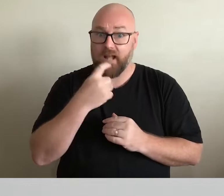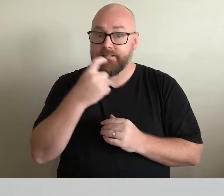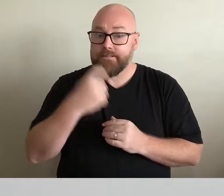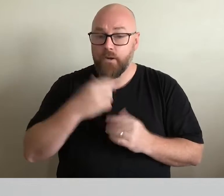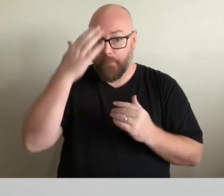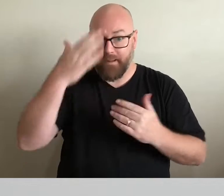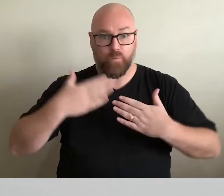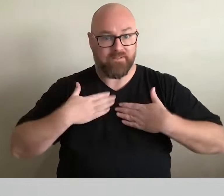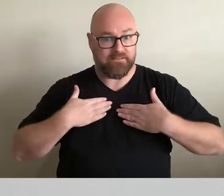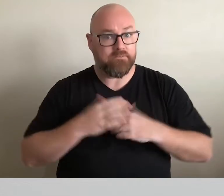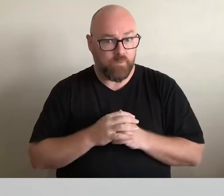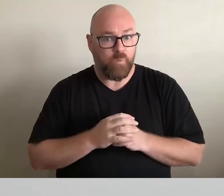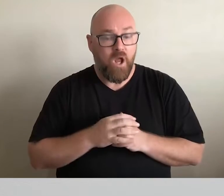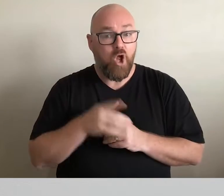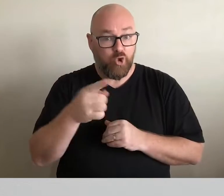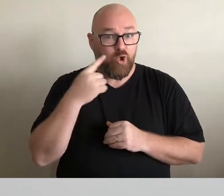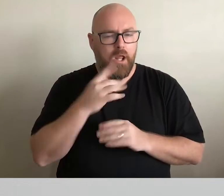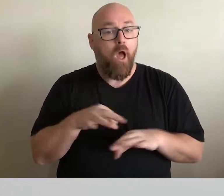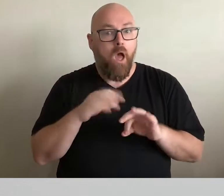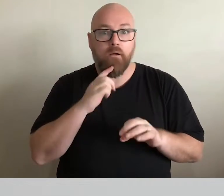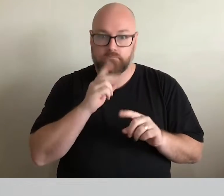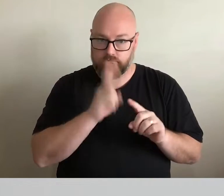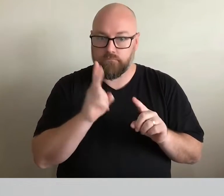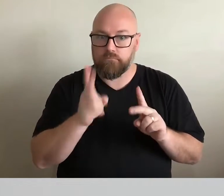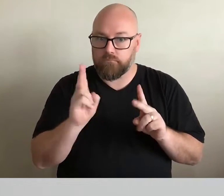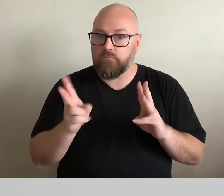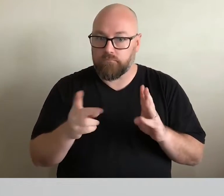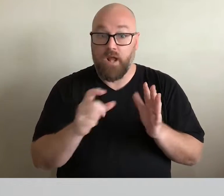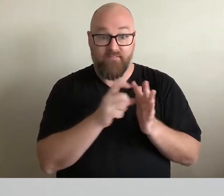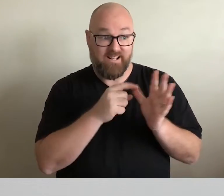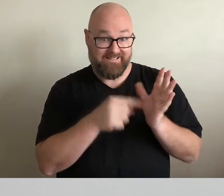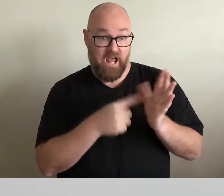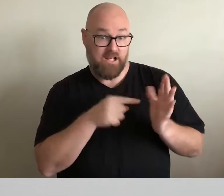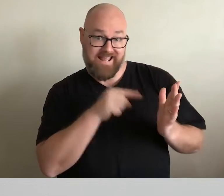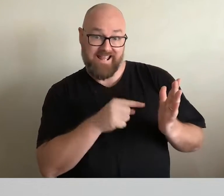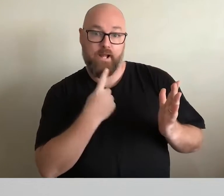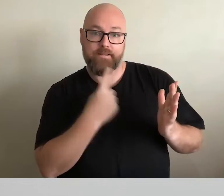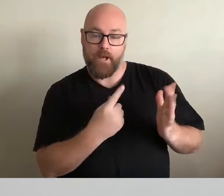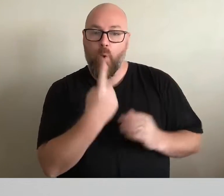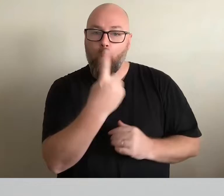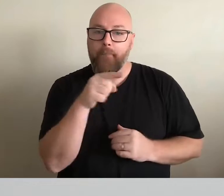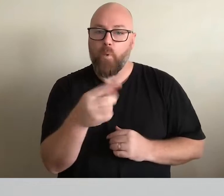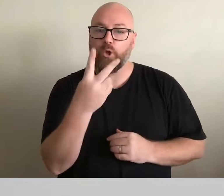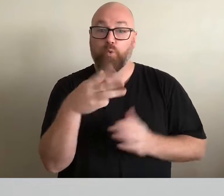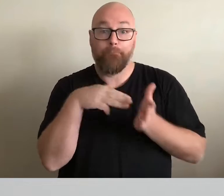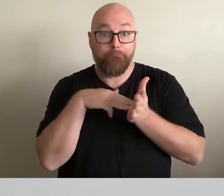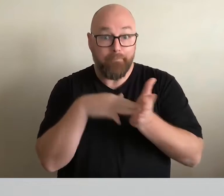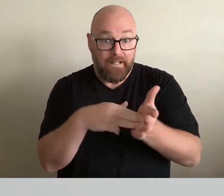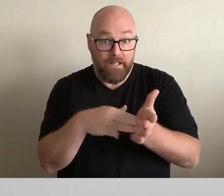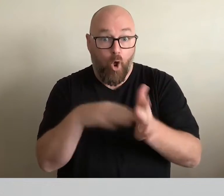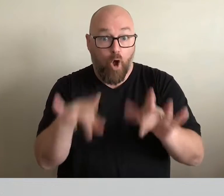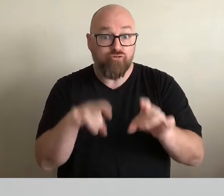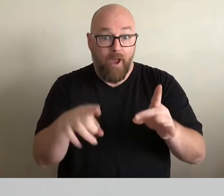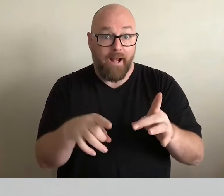mental illnesses and are much more common than you might think, with data suggesting that approximately 1.2 million Australians